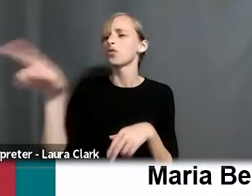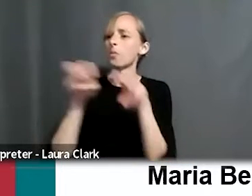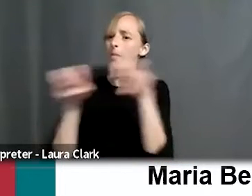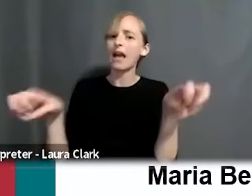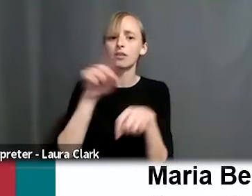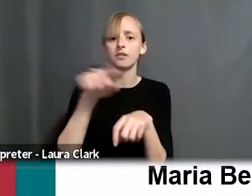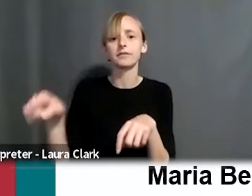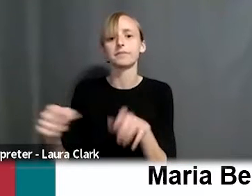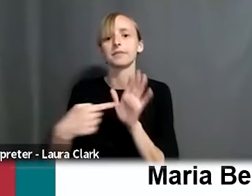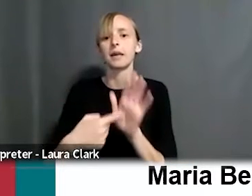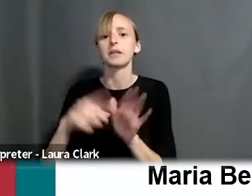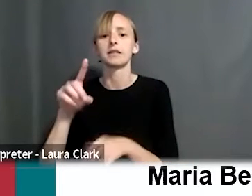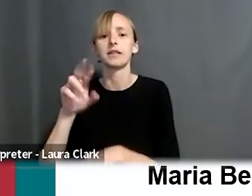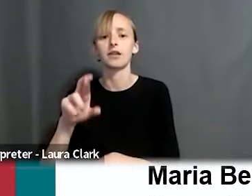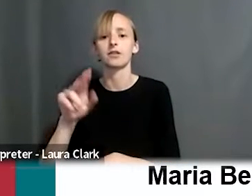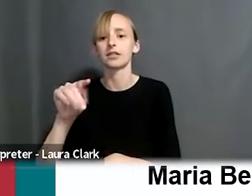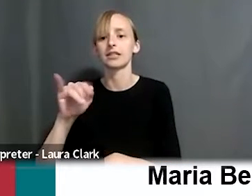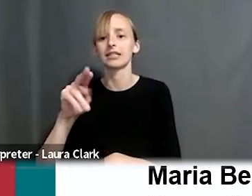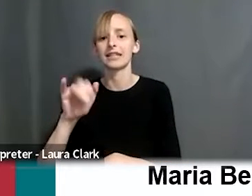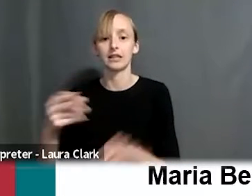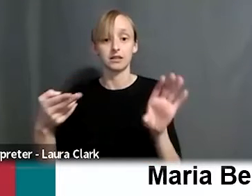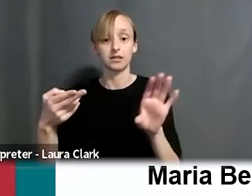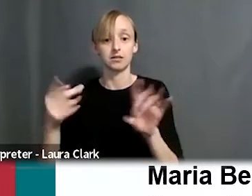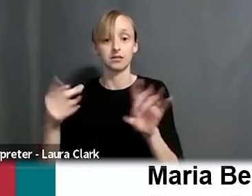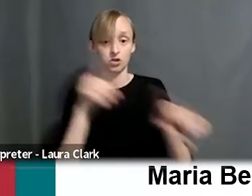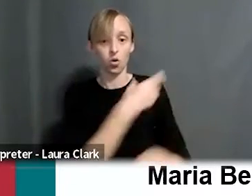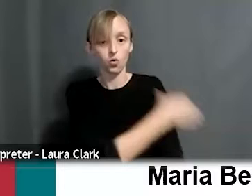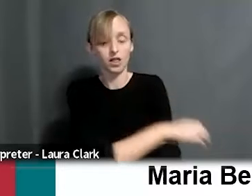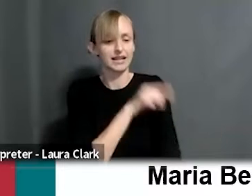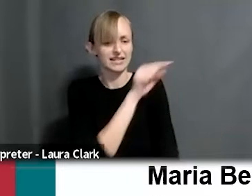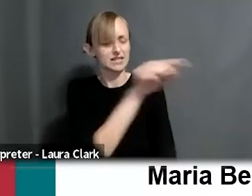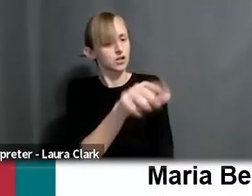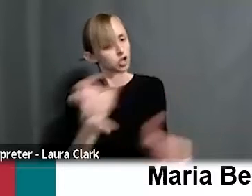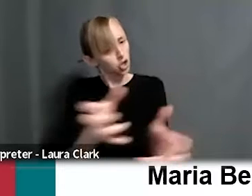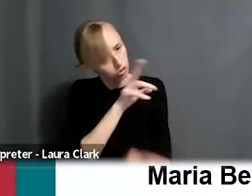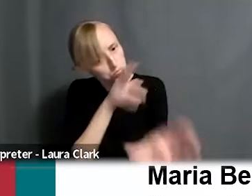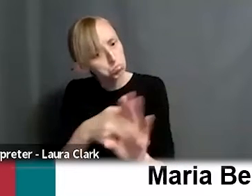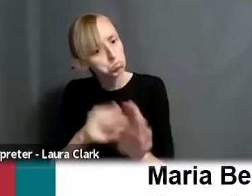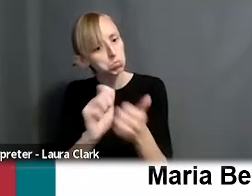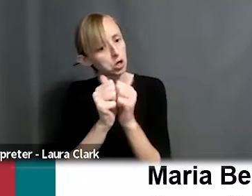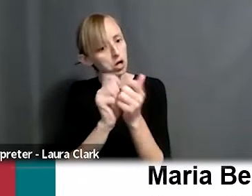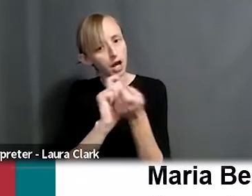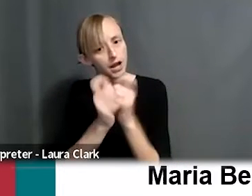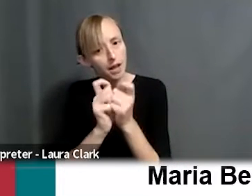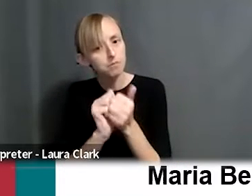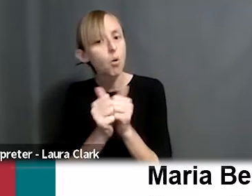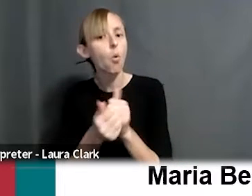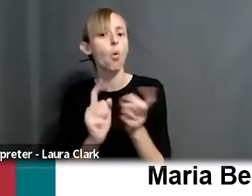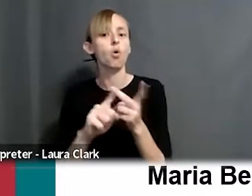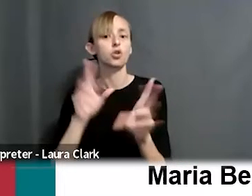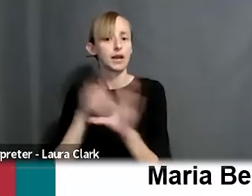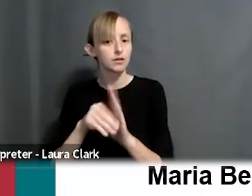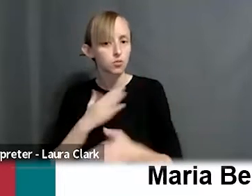in the clinic, Dr. Tinney, who are you encouraging to get out and play adaptive sports or participate in recreational